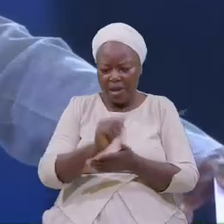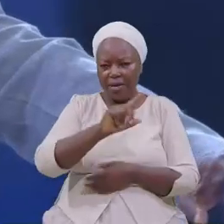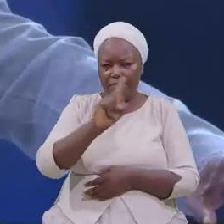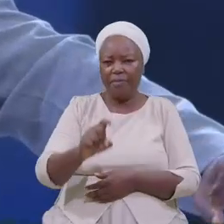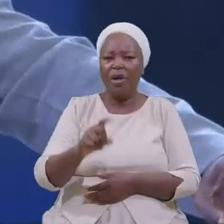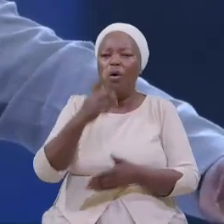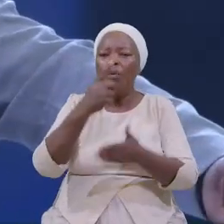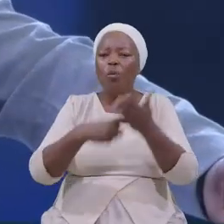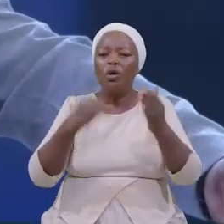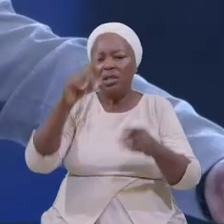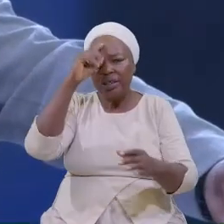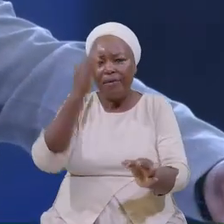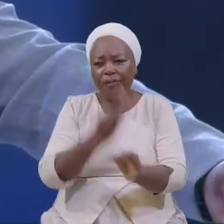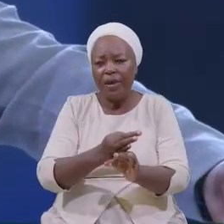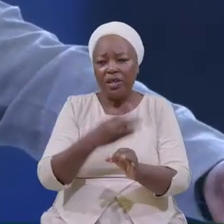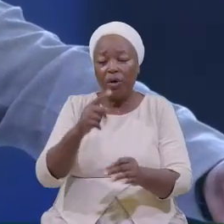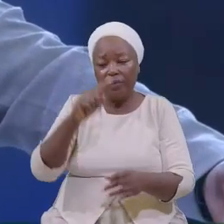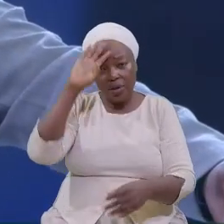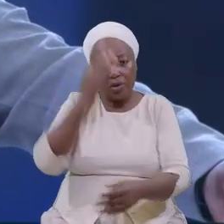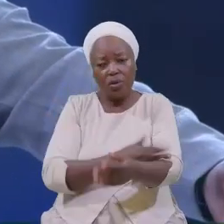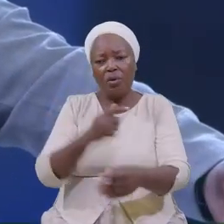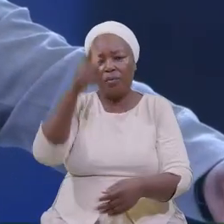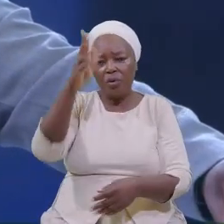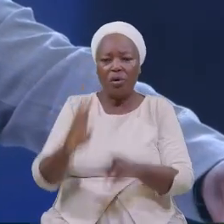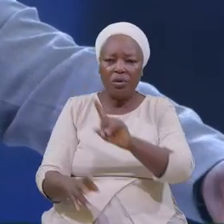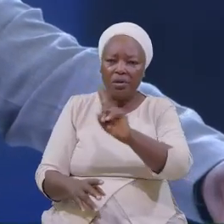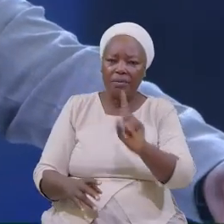What's the faith of the Son of God?